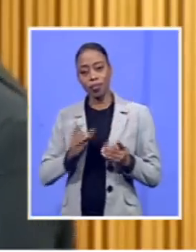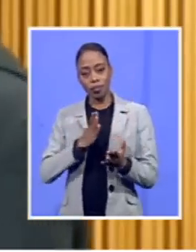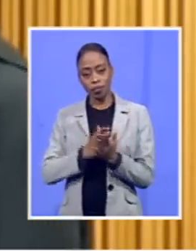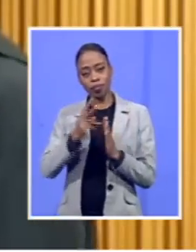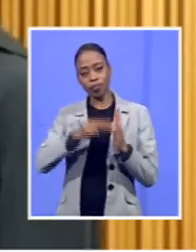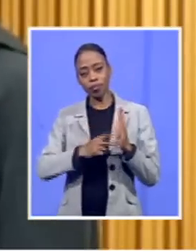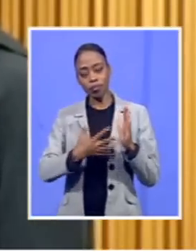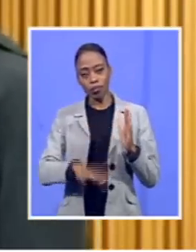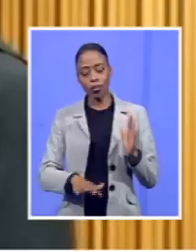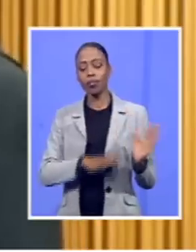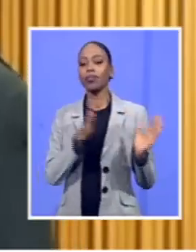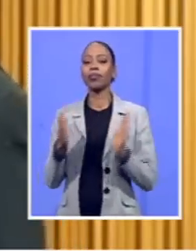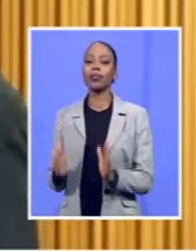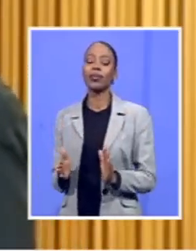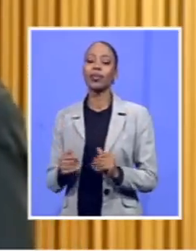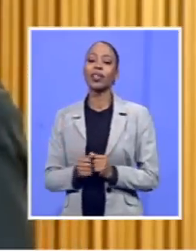it.